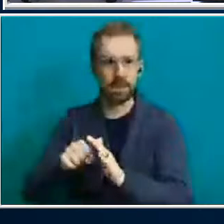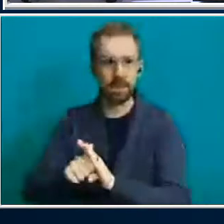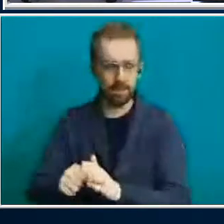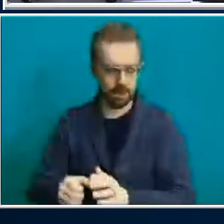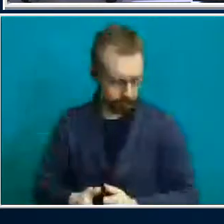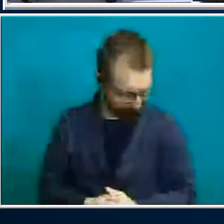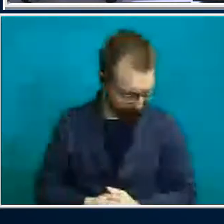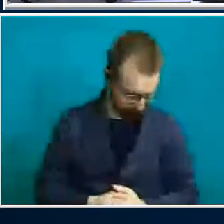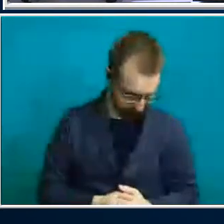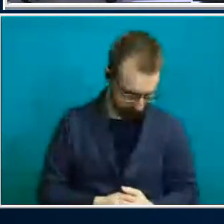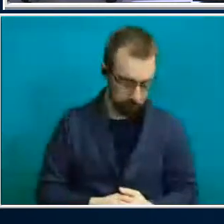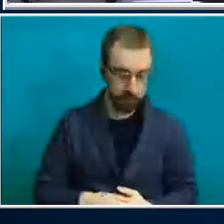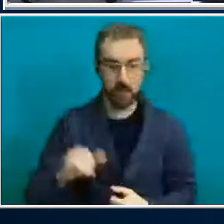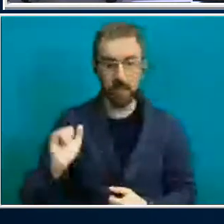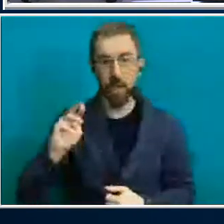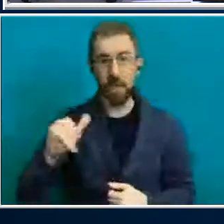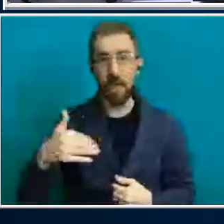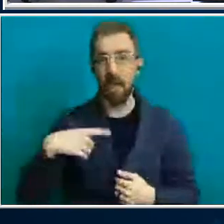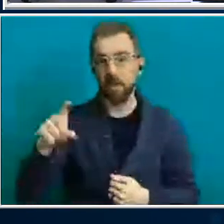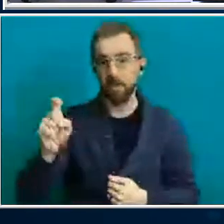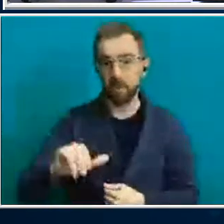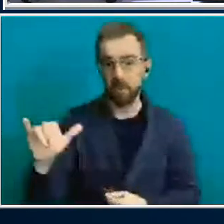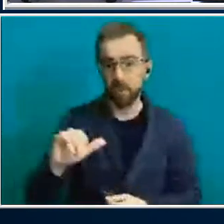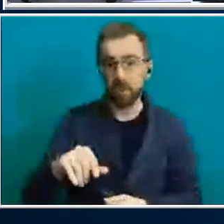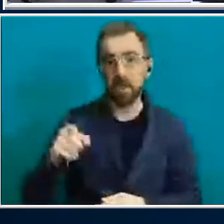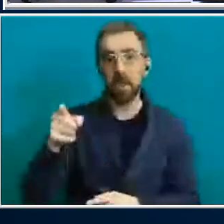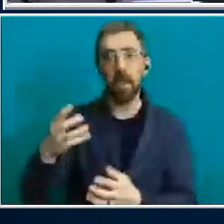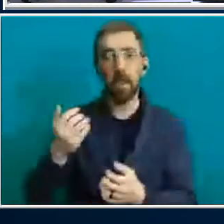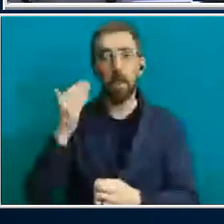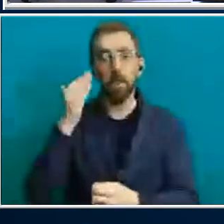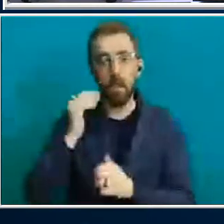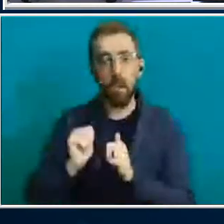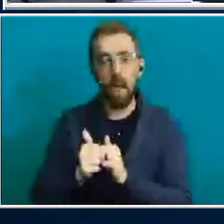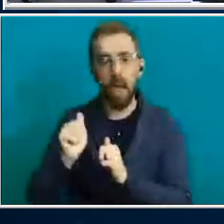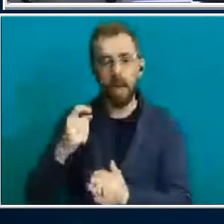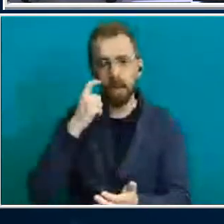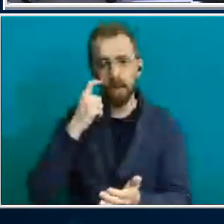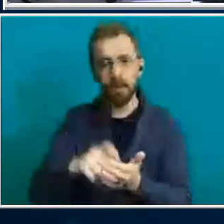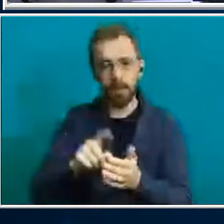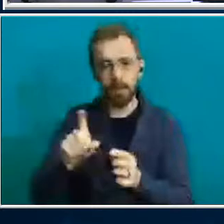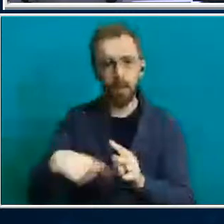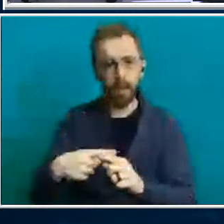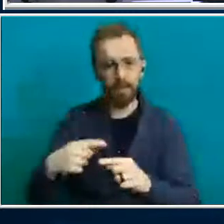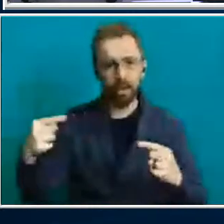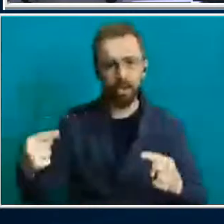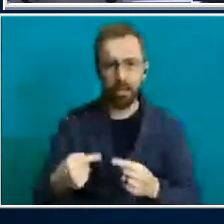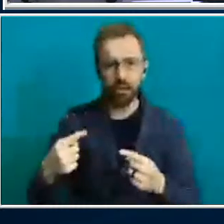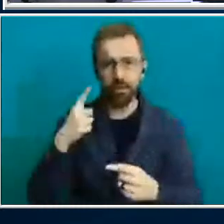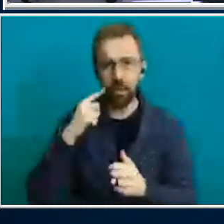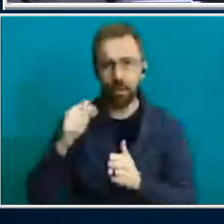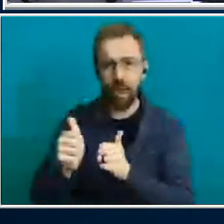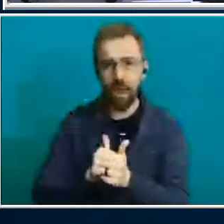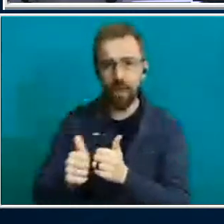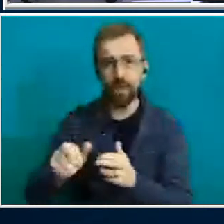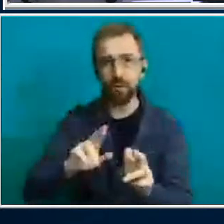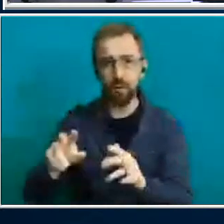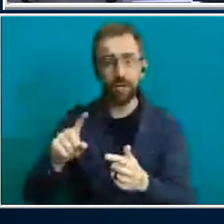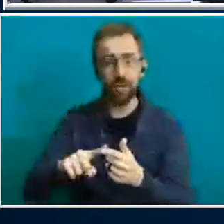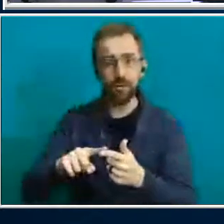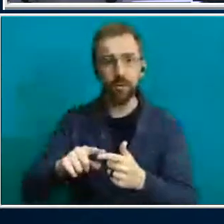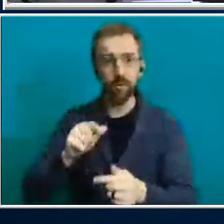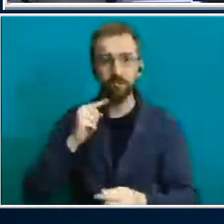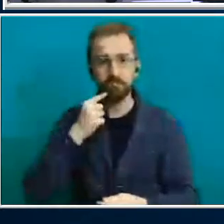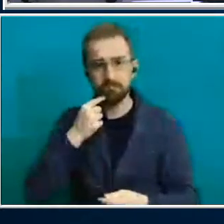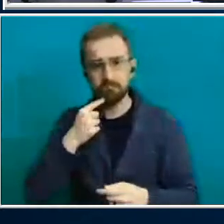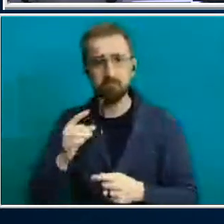Jeremy Yenser has a question. Jeremy wants to know, how can you tell when an injury for an athlete is ready to be able to withstand the intensity